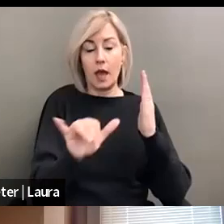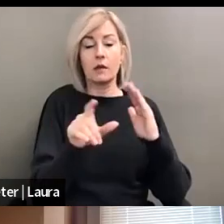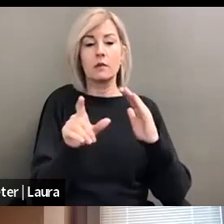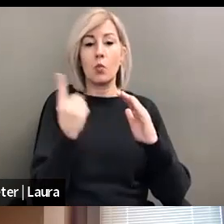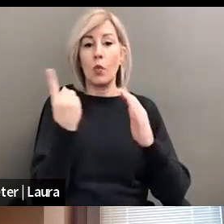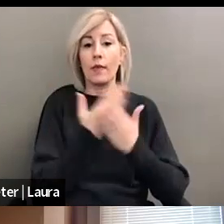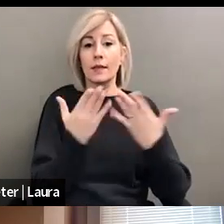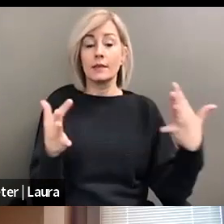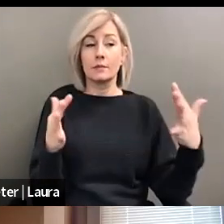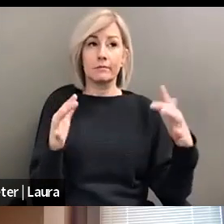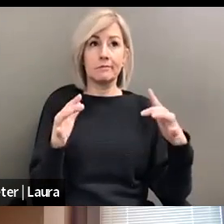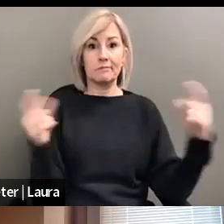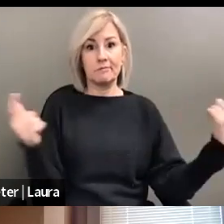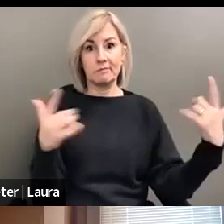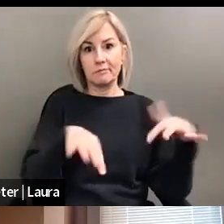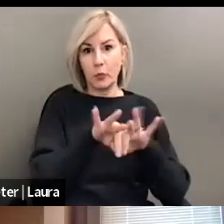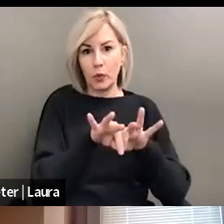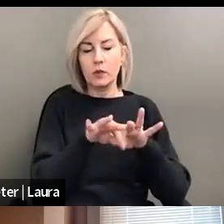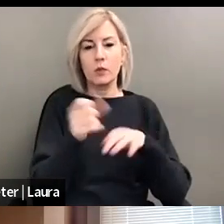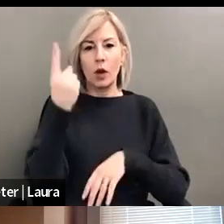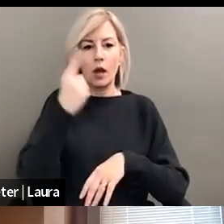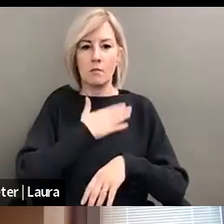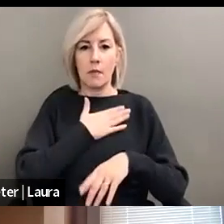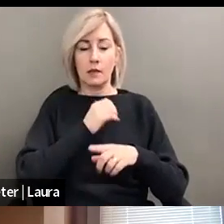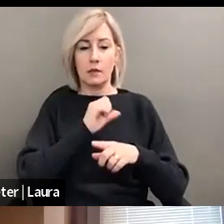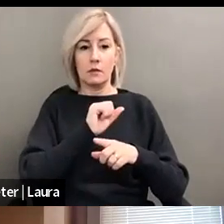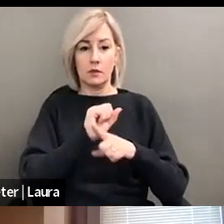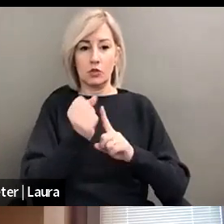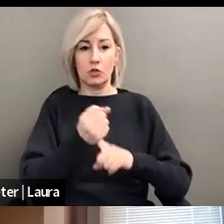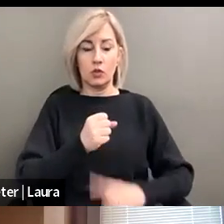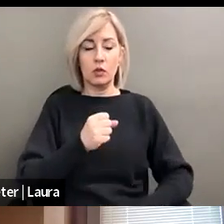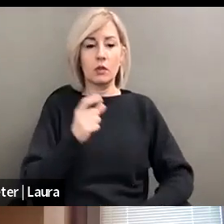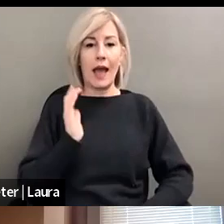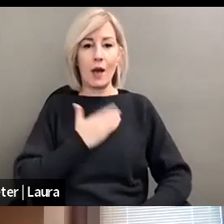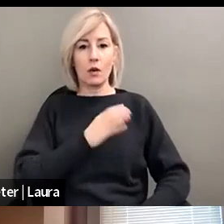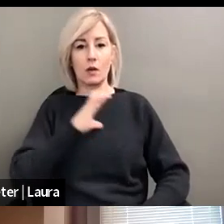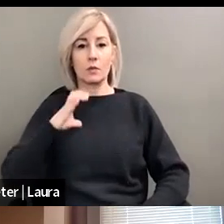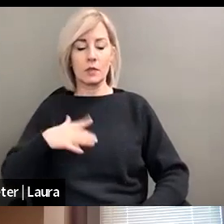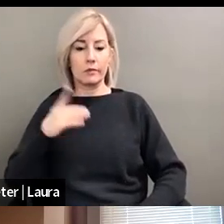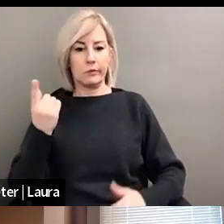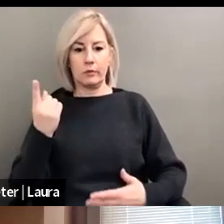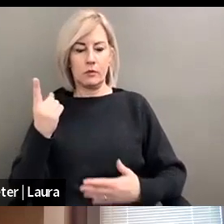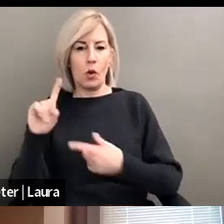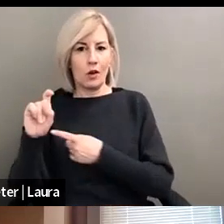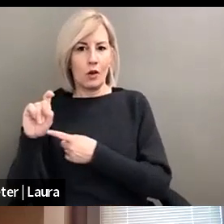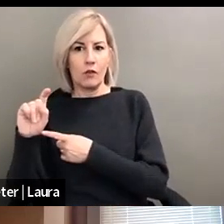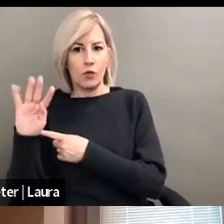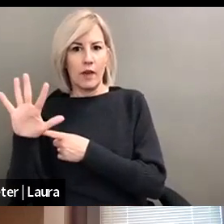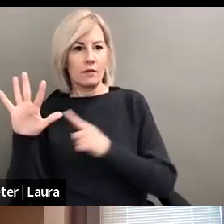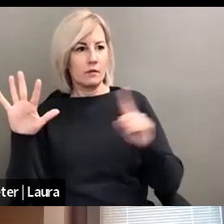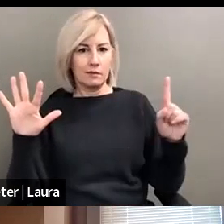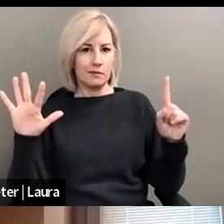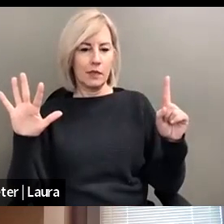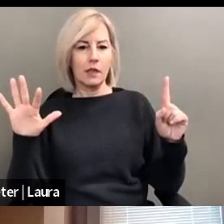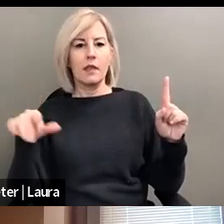to understand is that, in my case, Congresswoman Hinson is one of 435. In the Senate, their senator is one